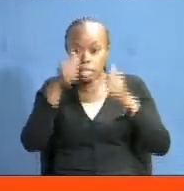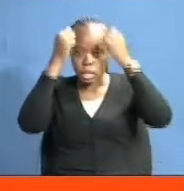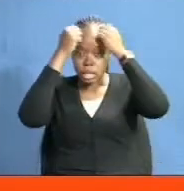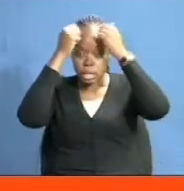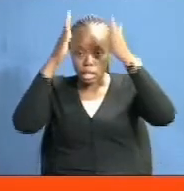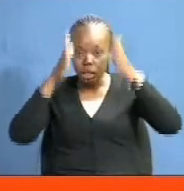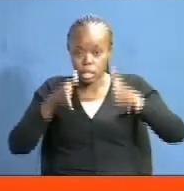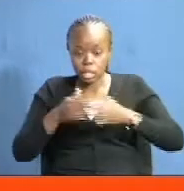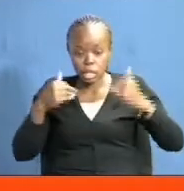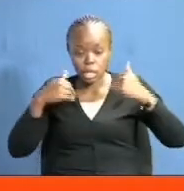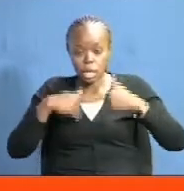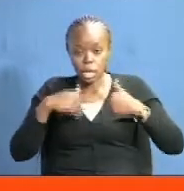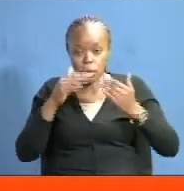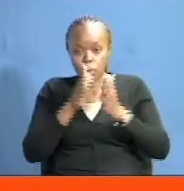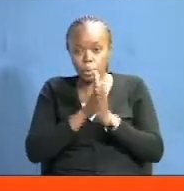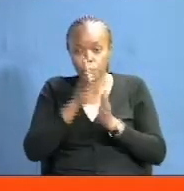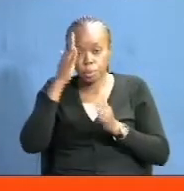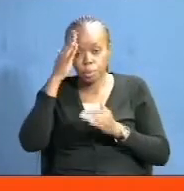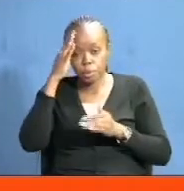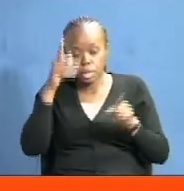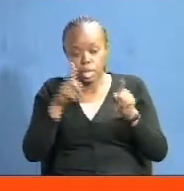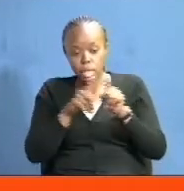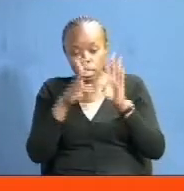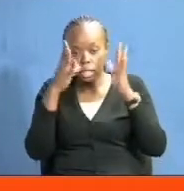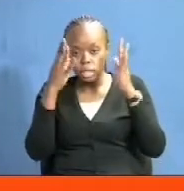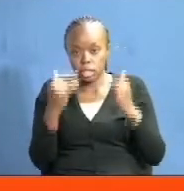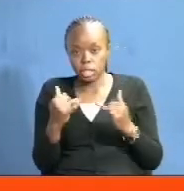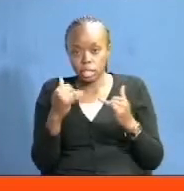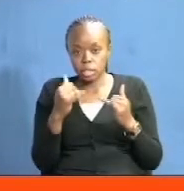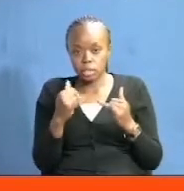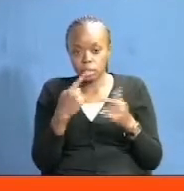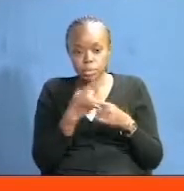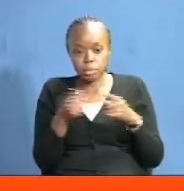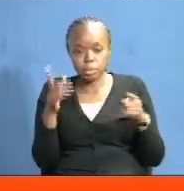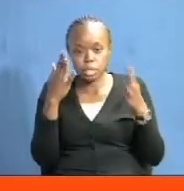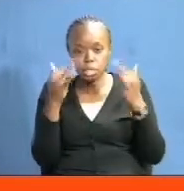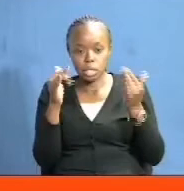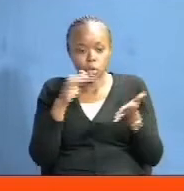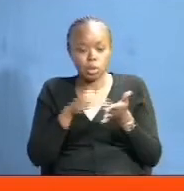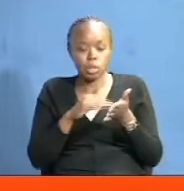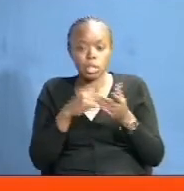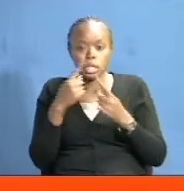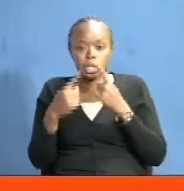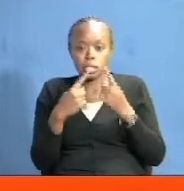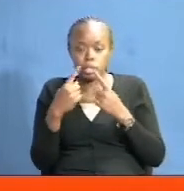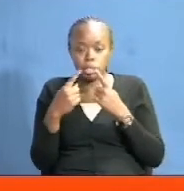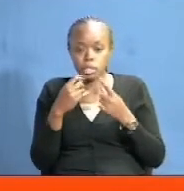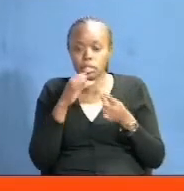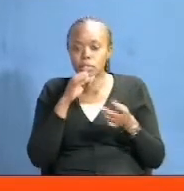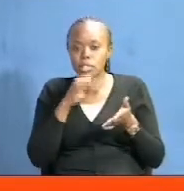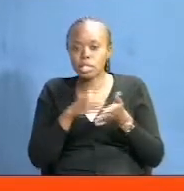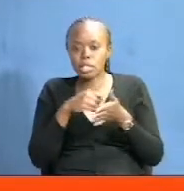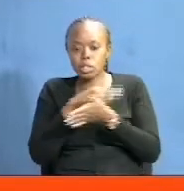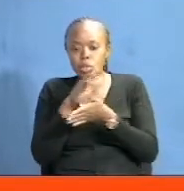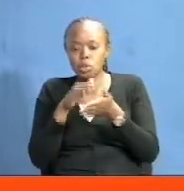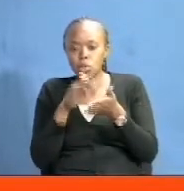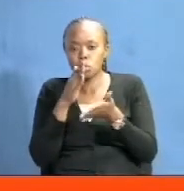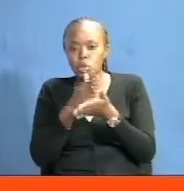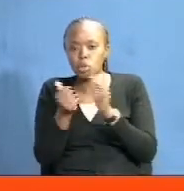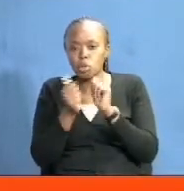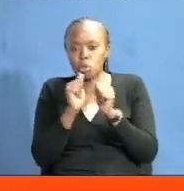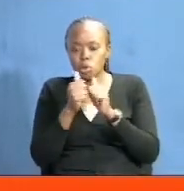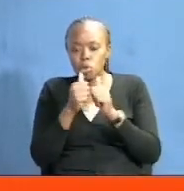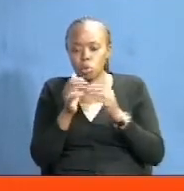more legitimacy than they do now. But again, like I said, it doesn't all stop with student